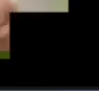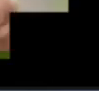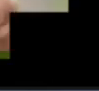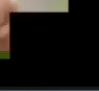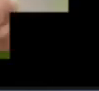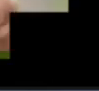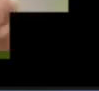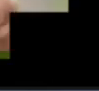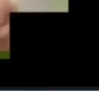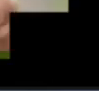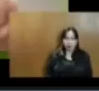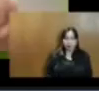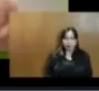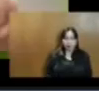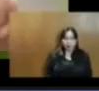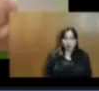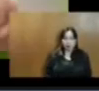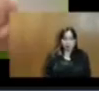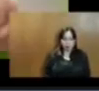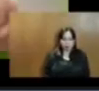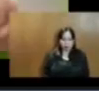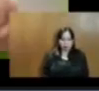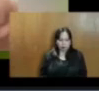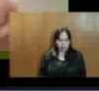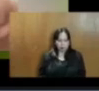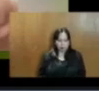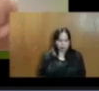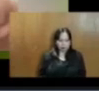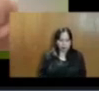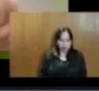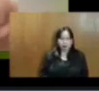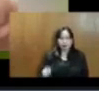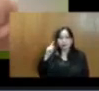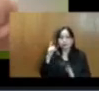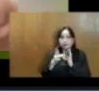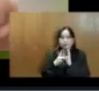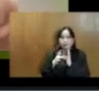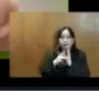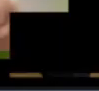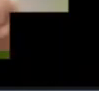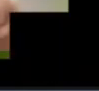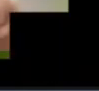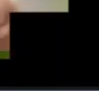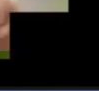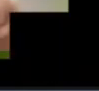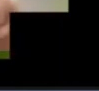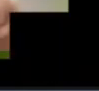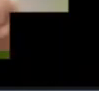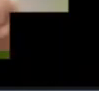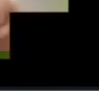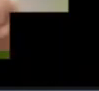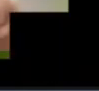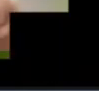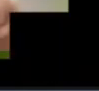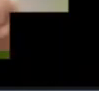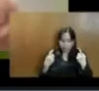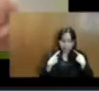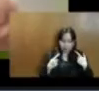Okay, I think they're still fixing the tech issues. Any question from the audience?